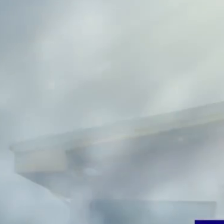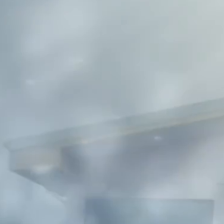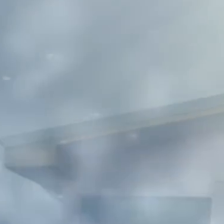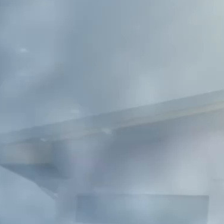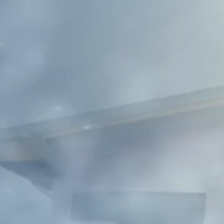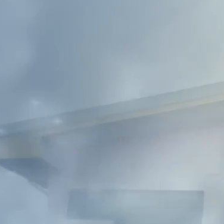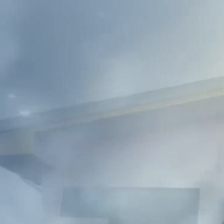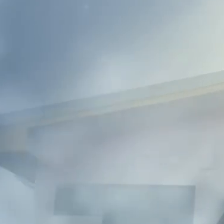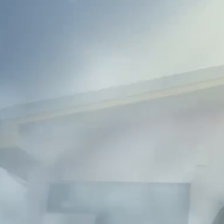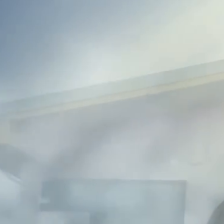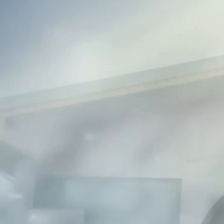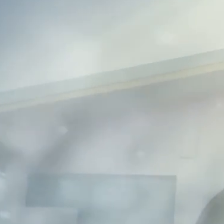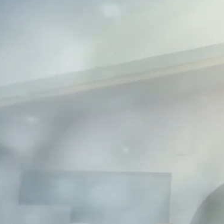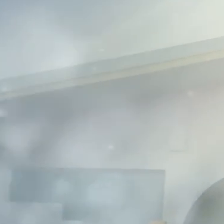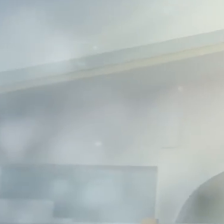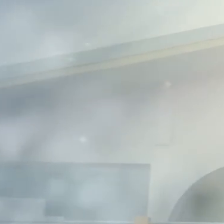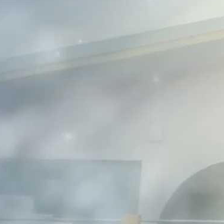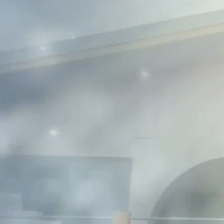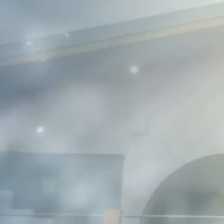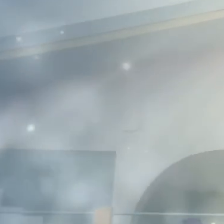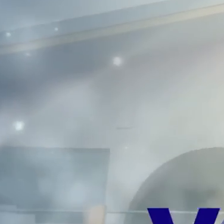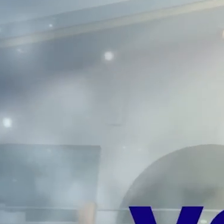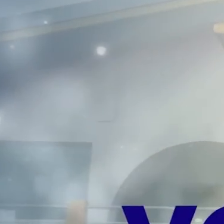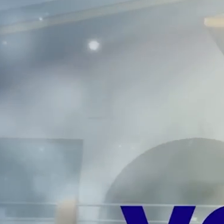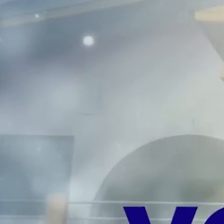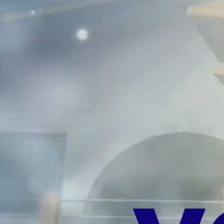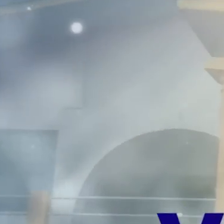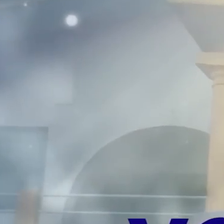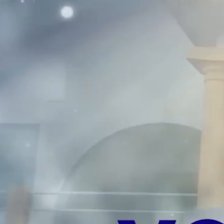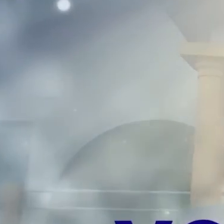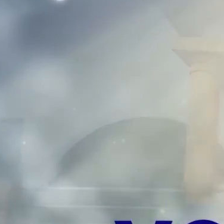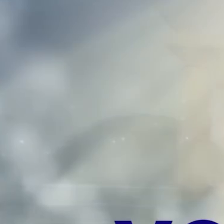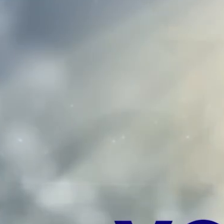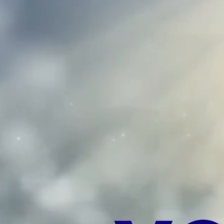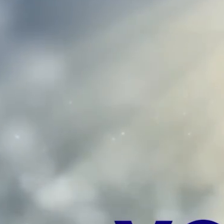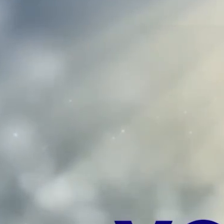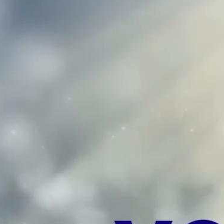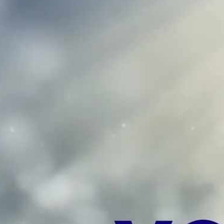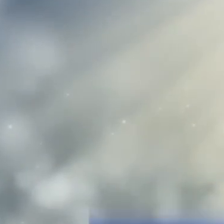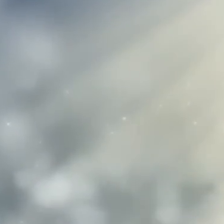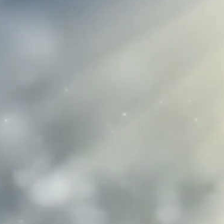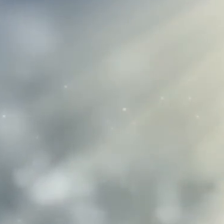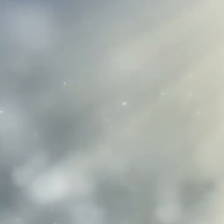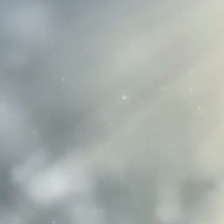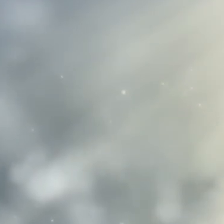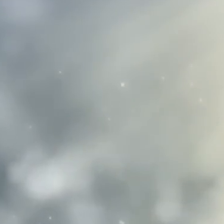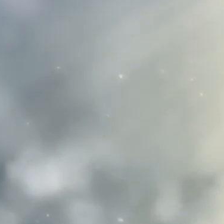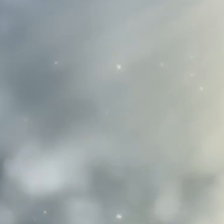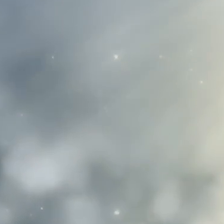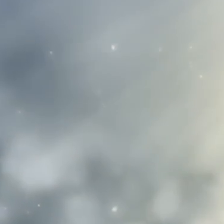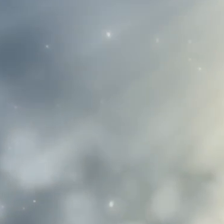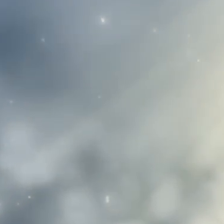beyond the azure blue. A God concealed from human sight.